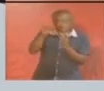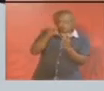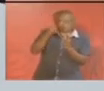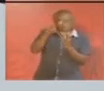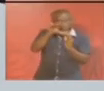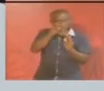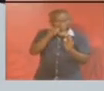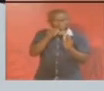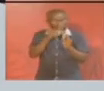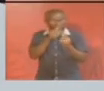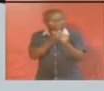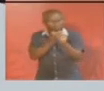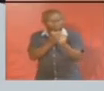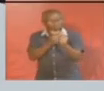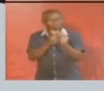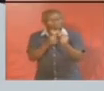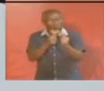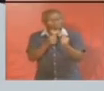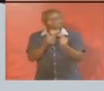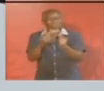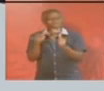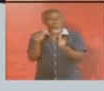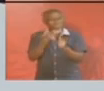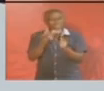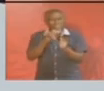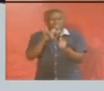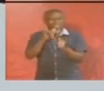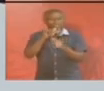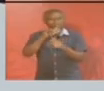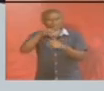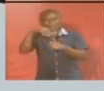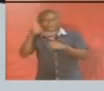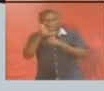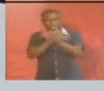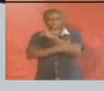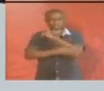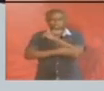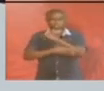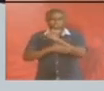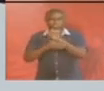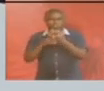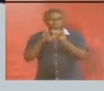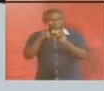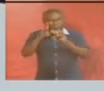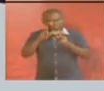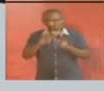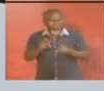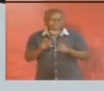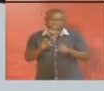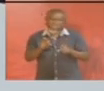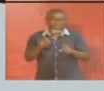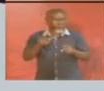are doing around the world. And the message is always the same. People are just tired.